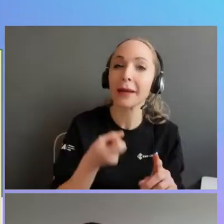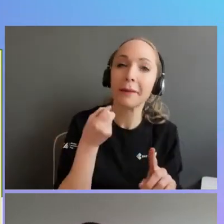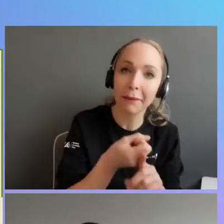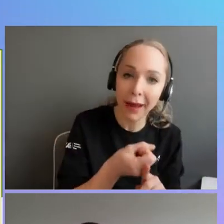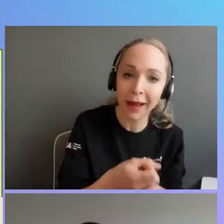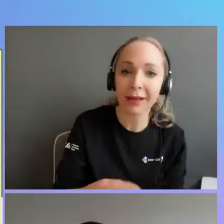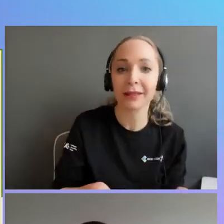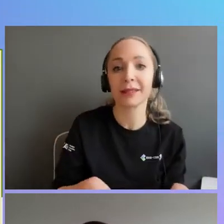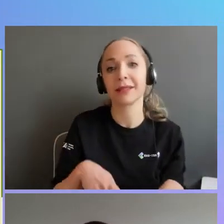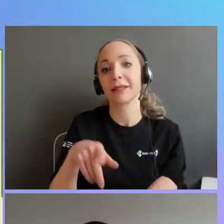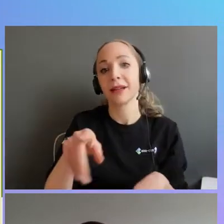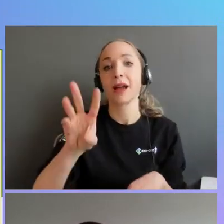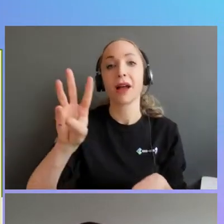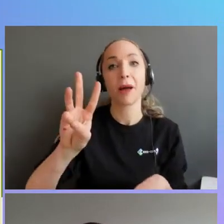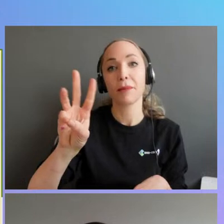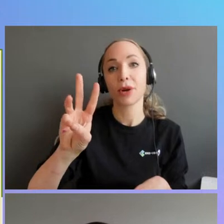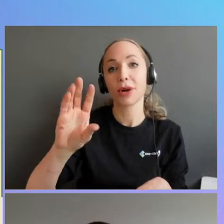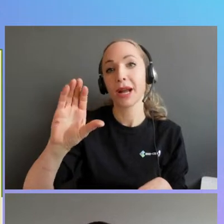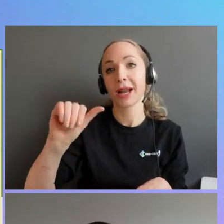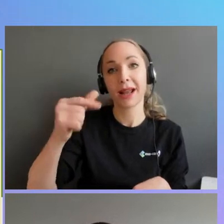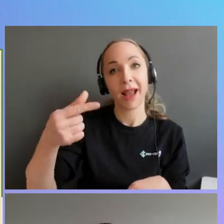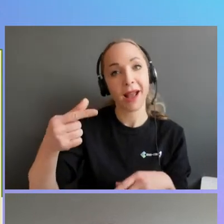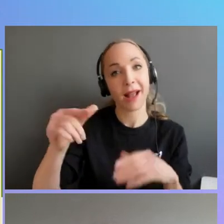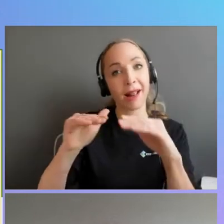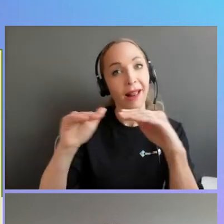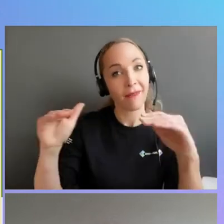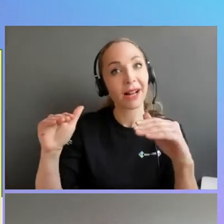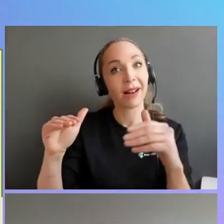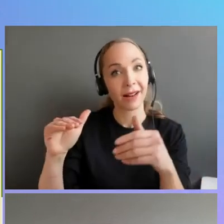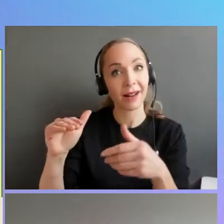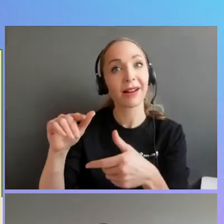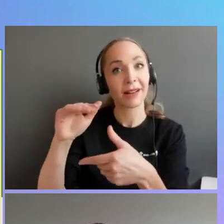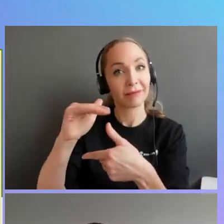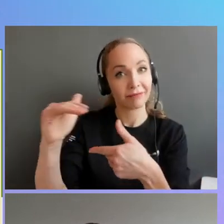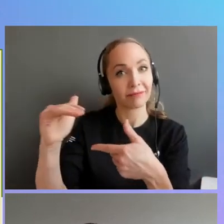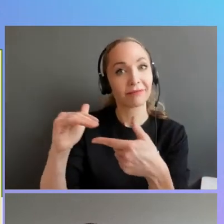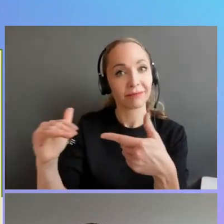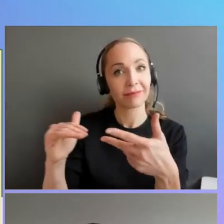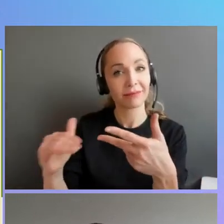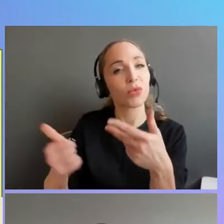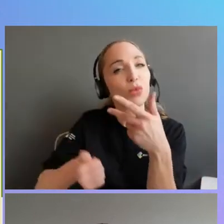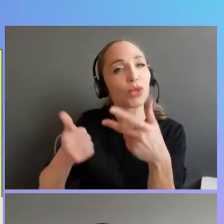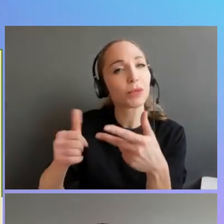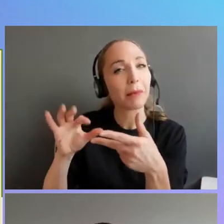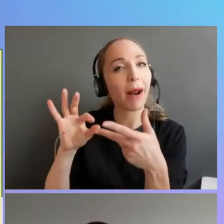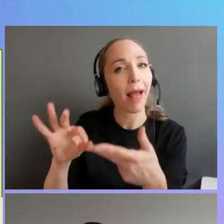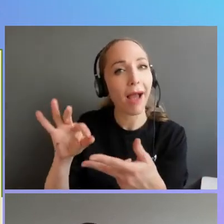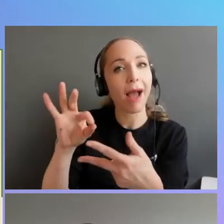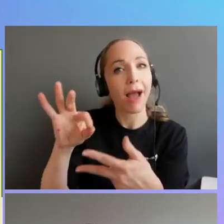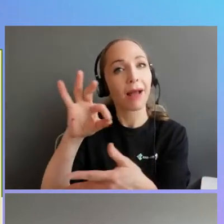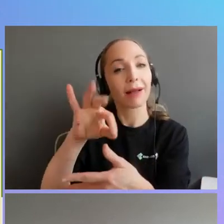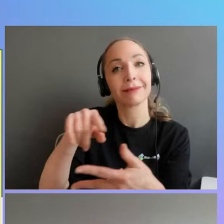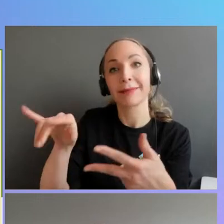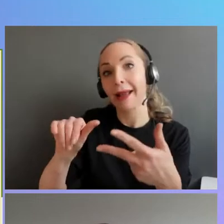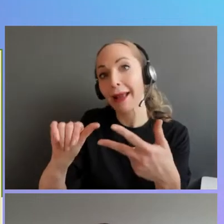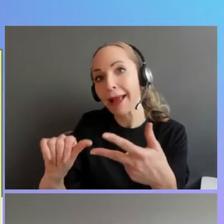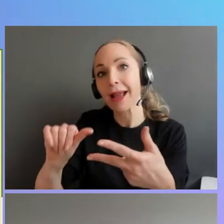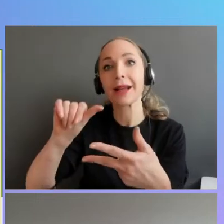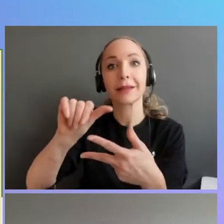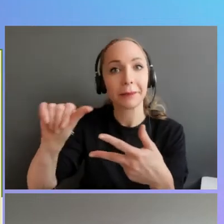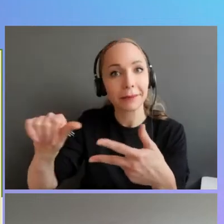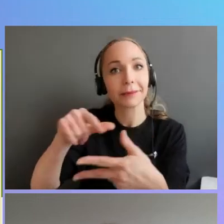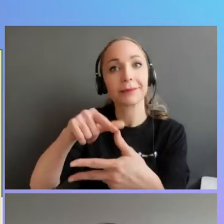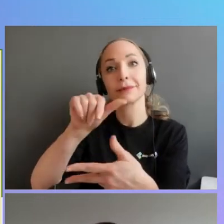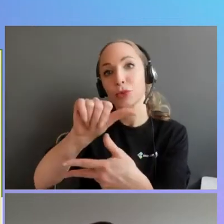WCAG level that they belong to. So when looking at a certain compliance level,